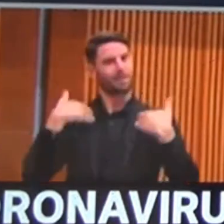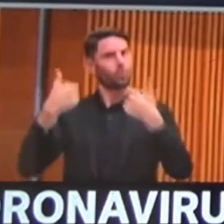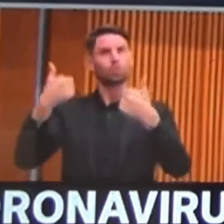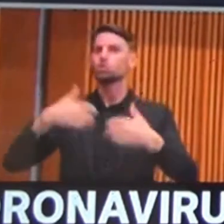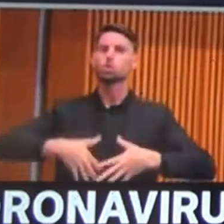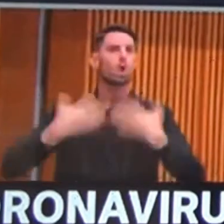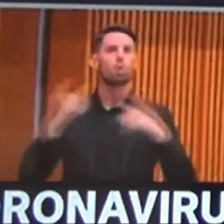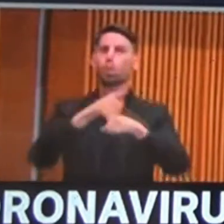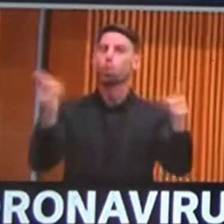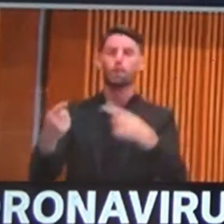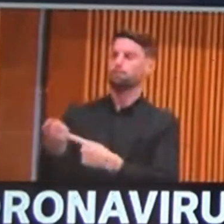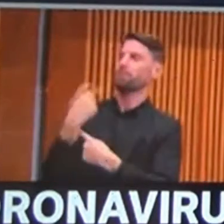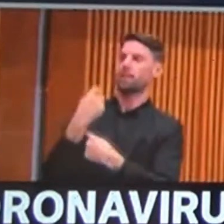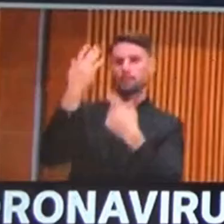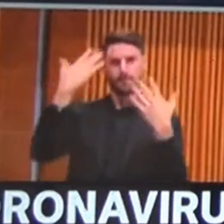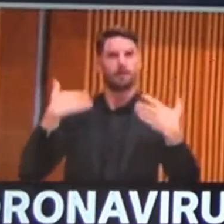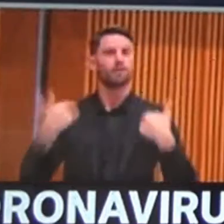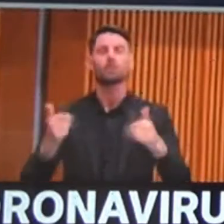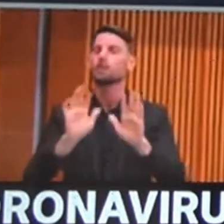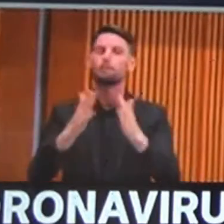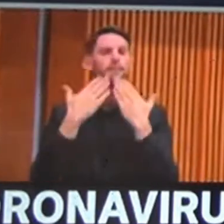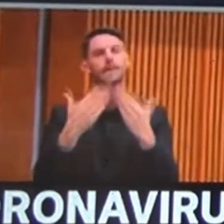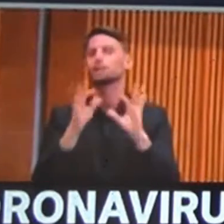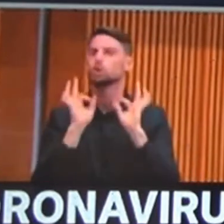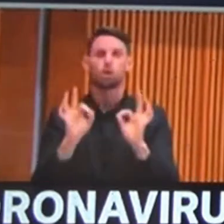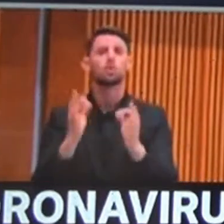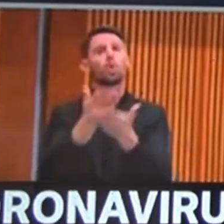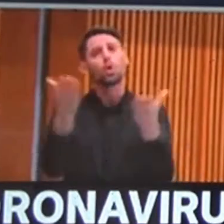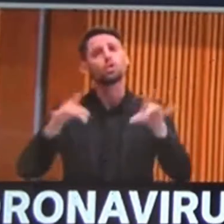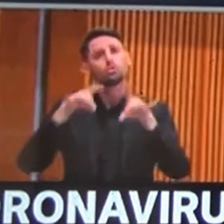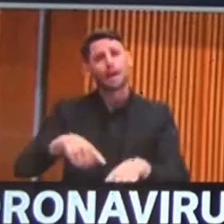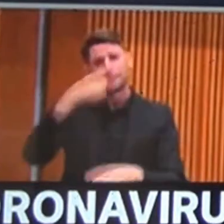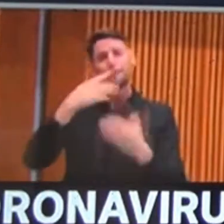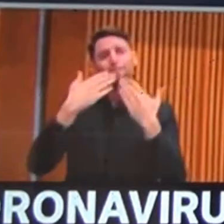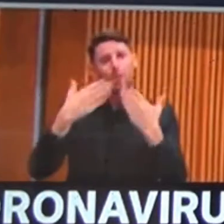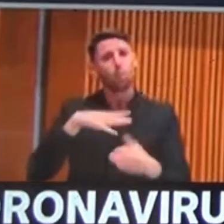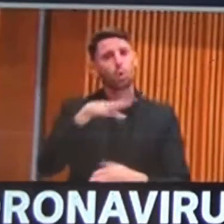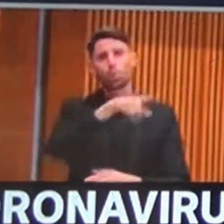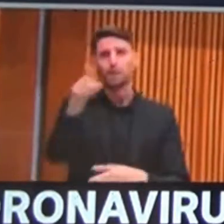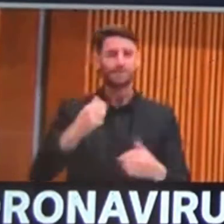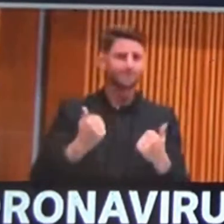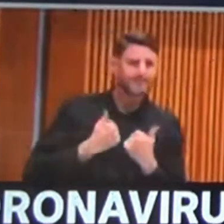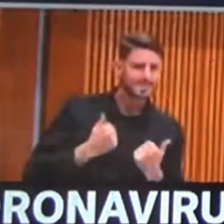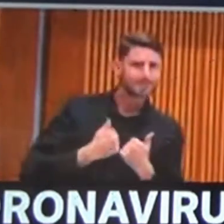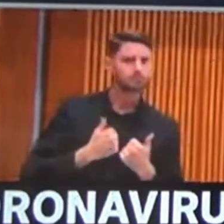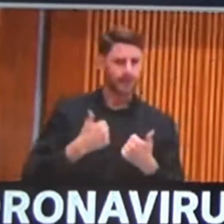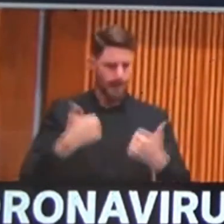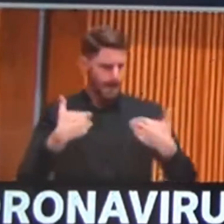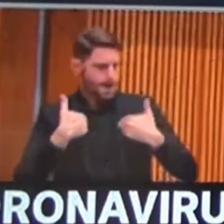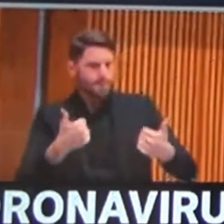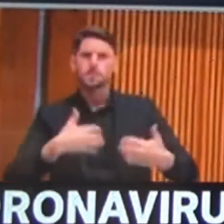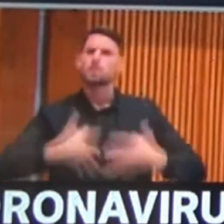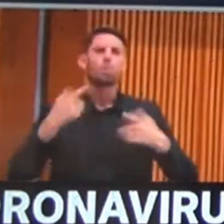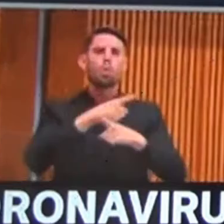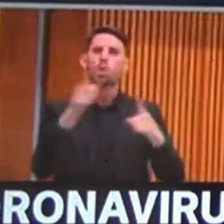of Australia, want to work with you to make sure that you stay fit and healthy and well during this